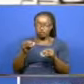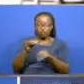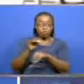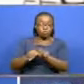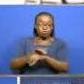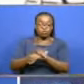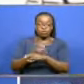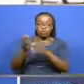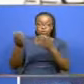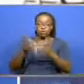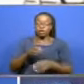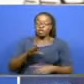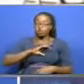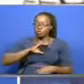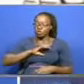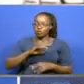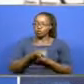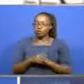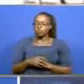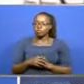bottle.